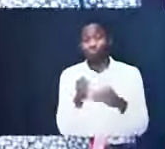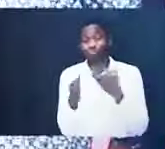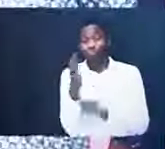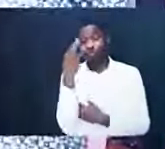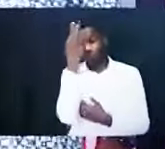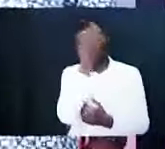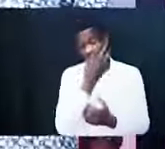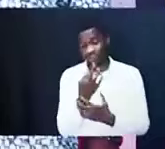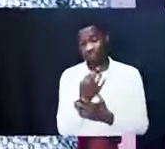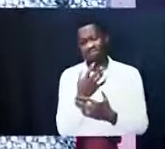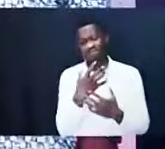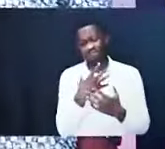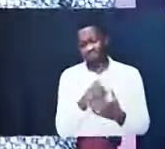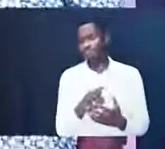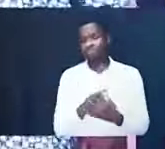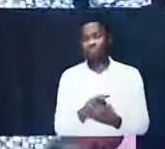God.